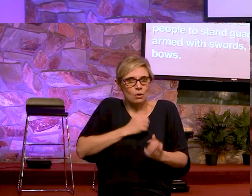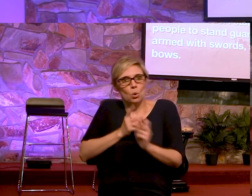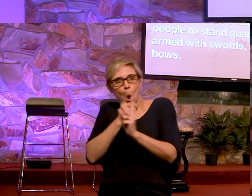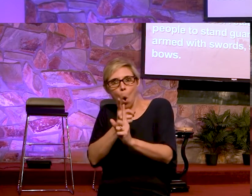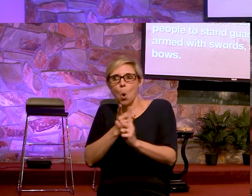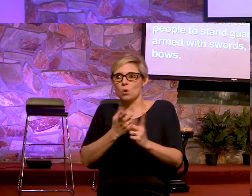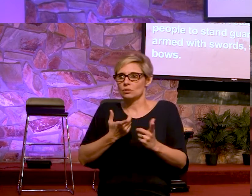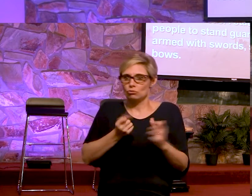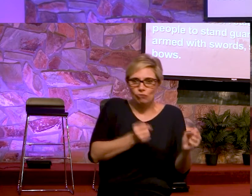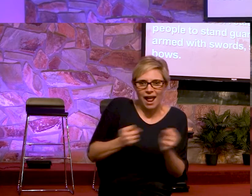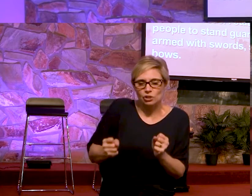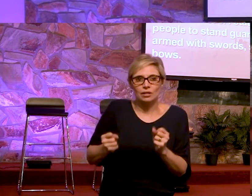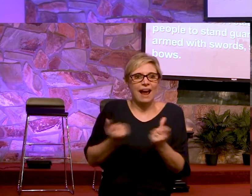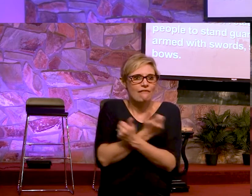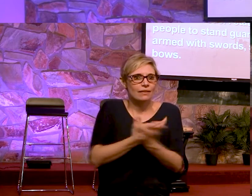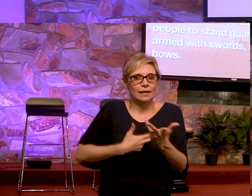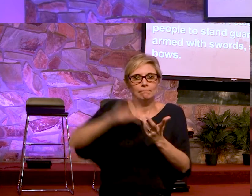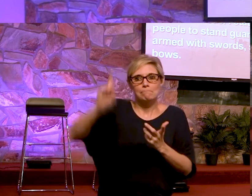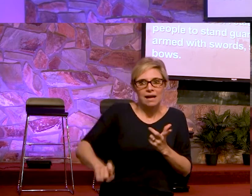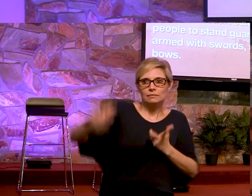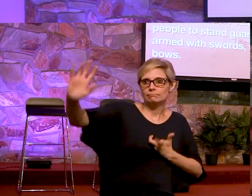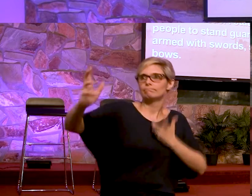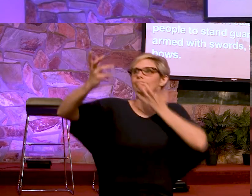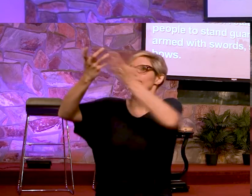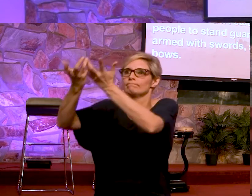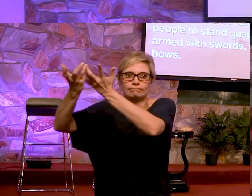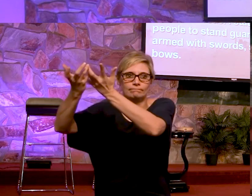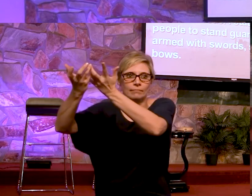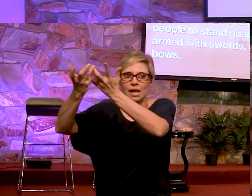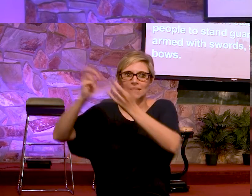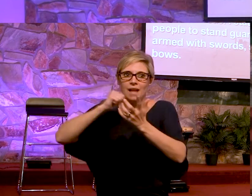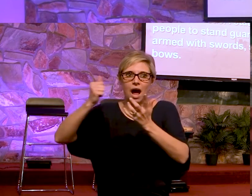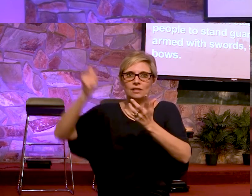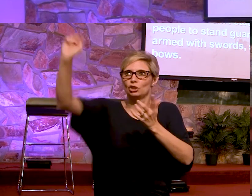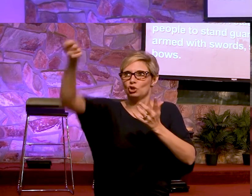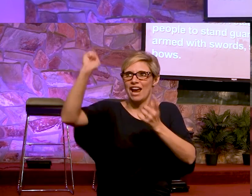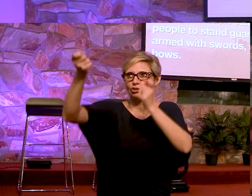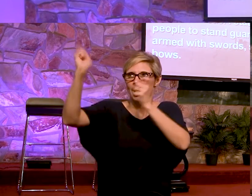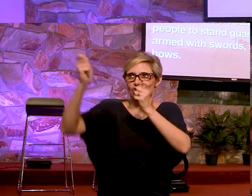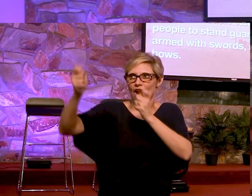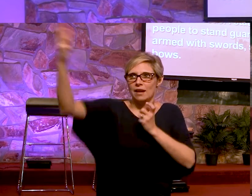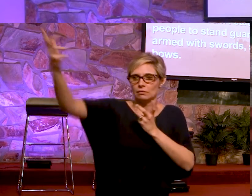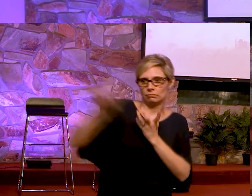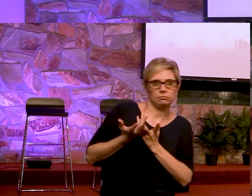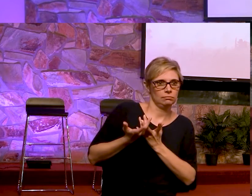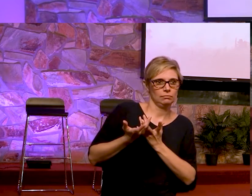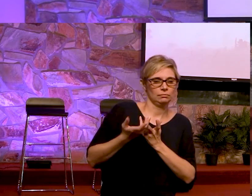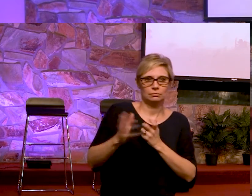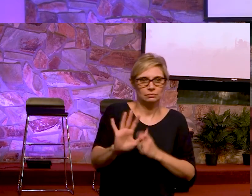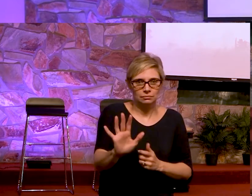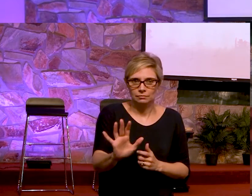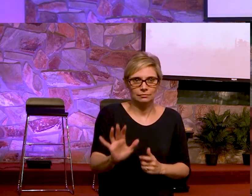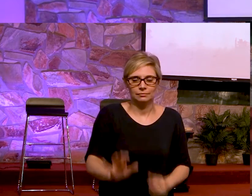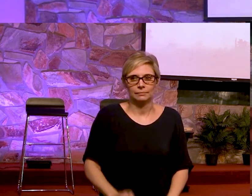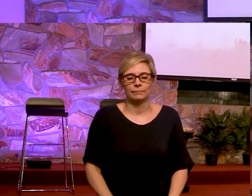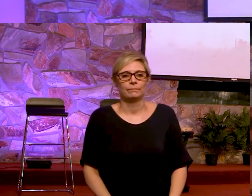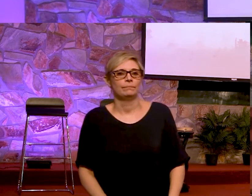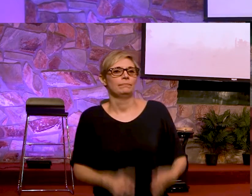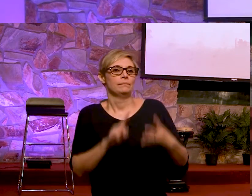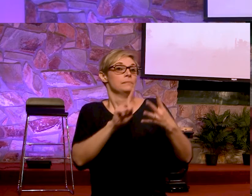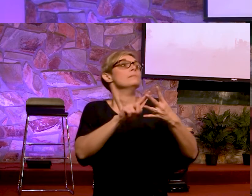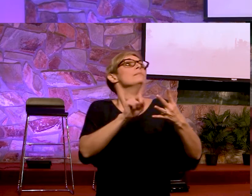And so Nehemiah reorganized whatever's not working. Number 2, we